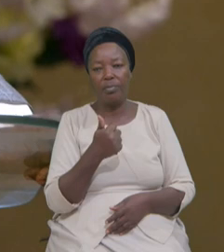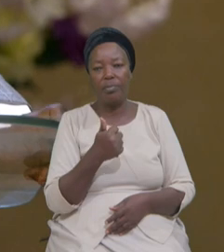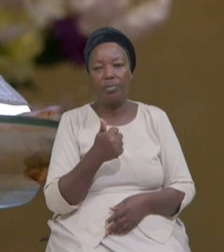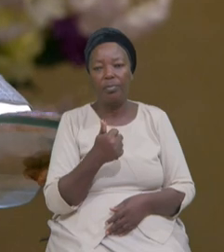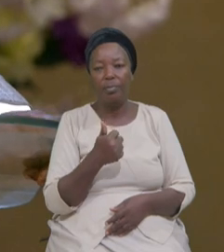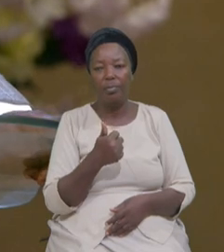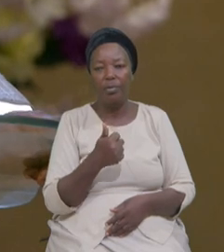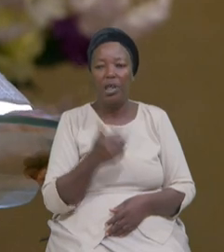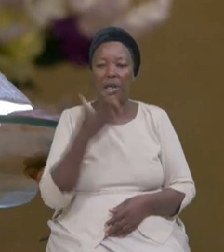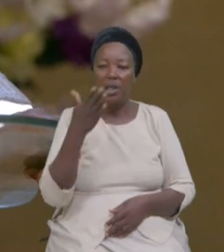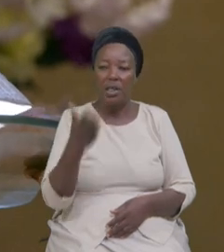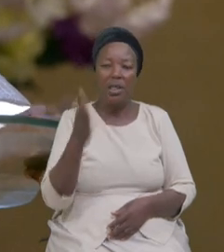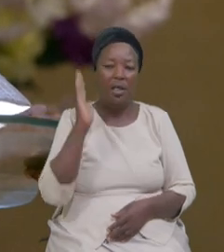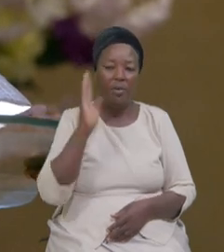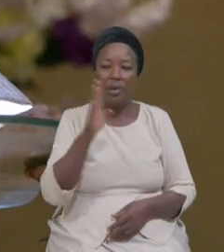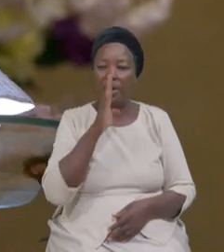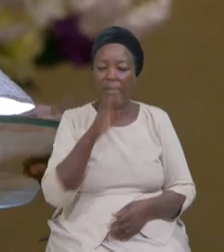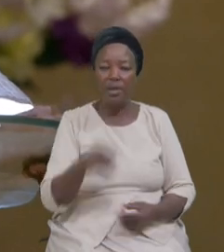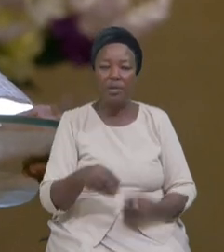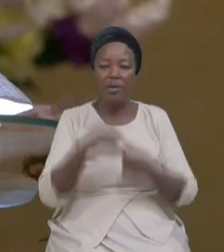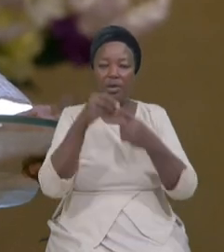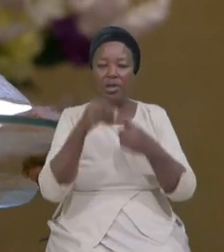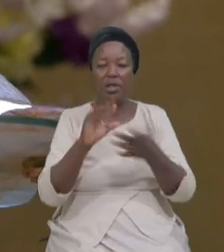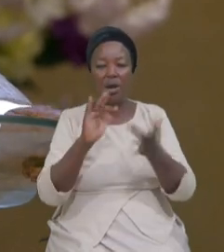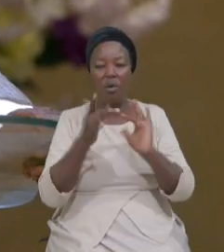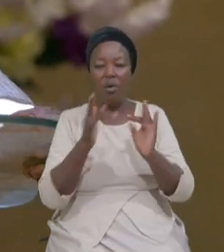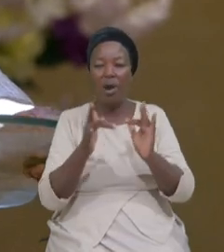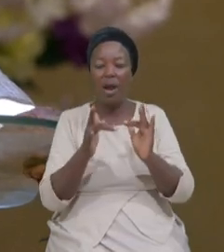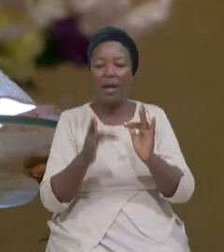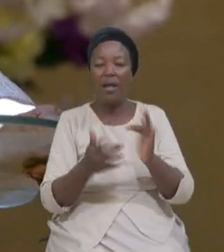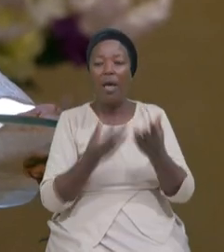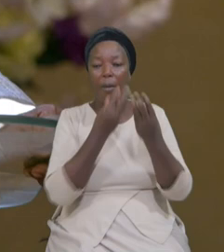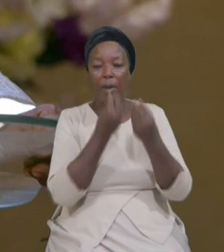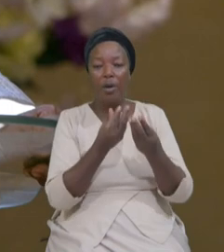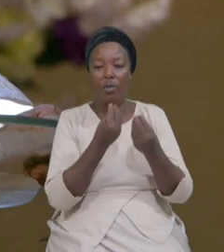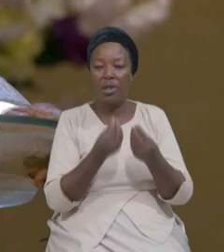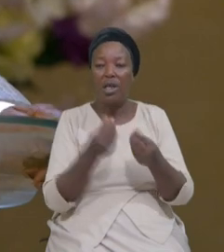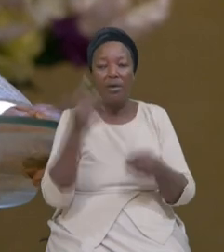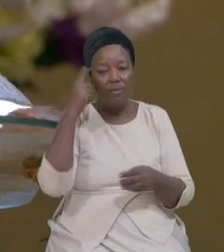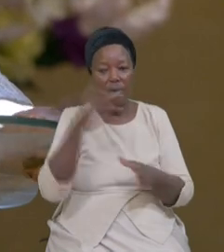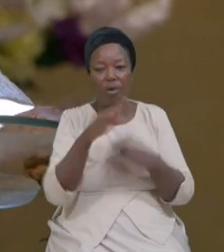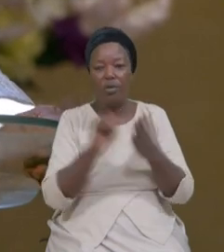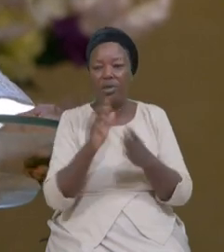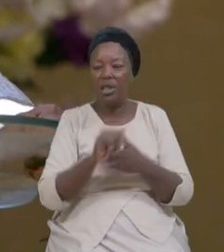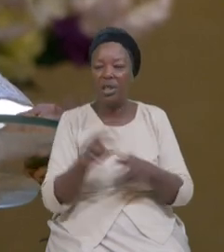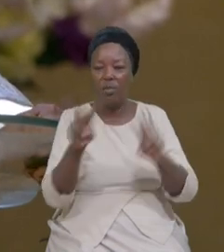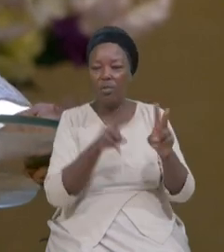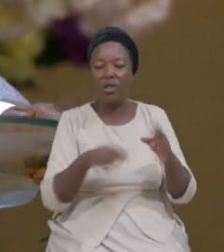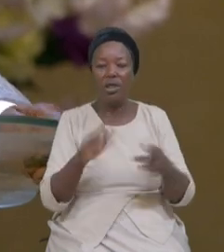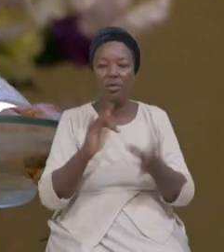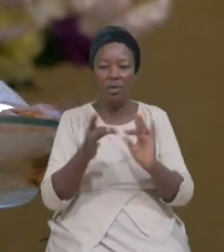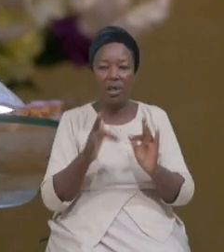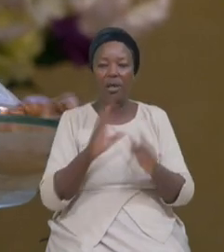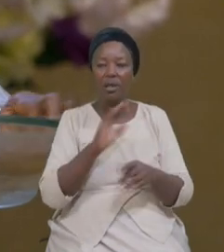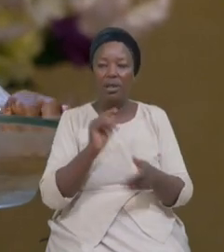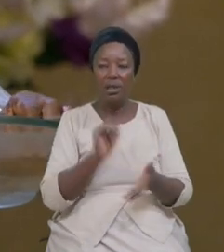There will be special online banquet for all those watching online who gave their life to Christ on